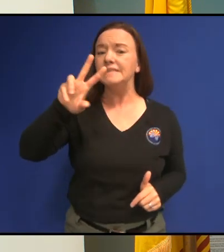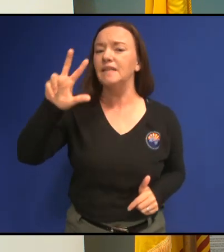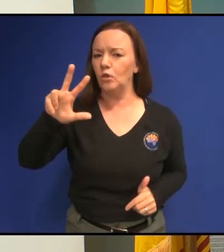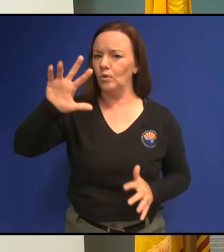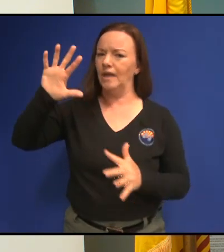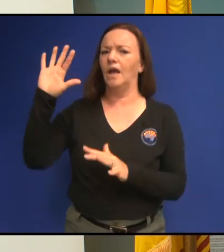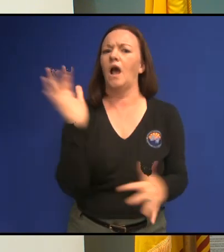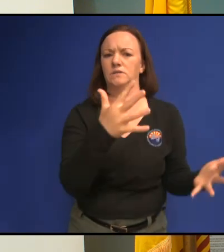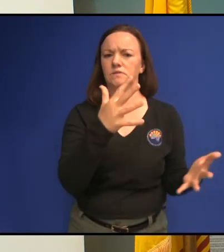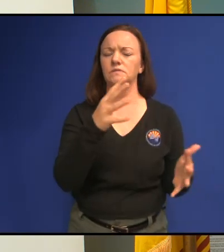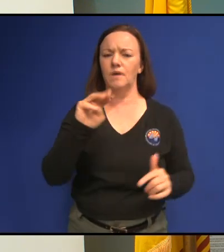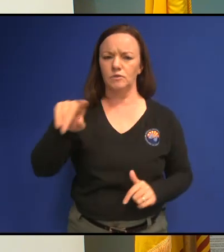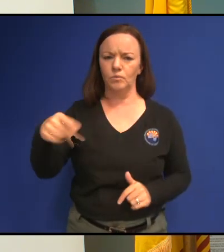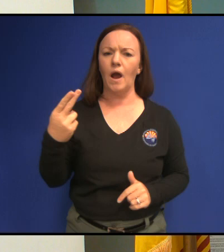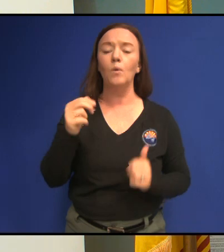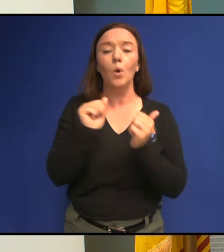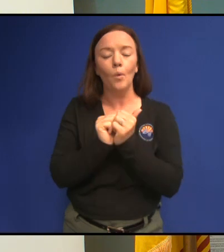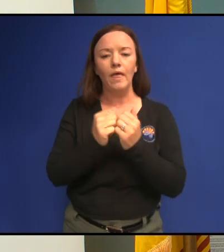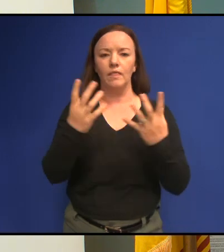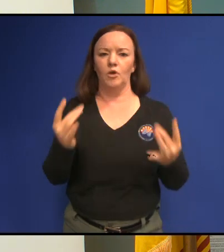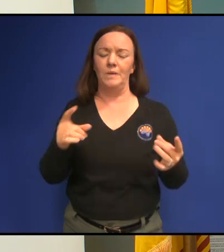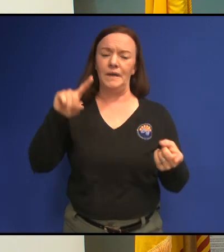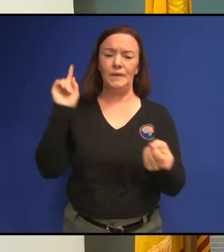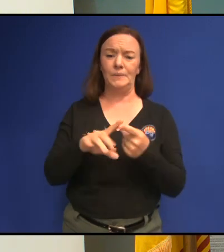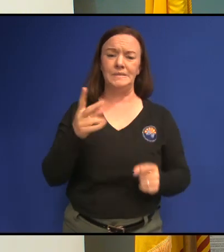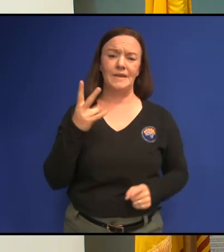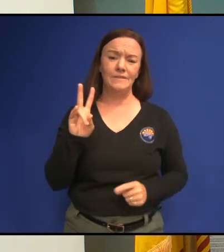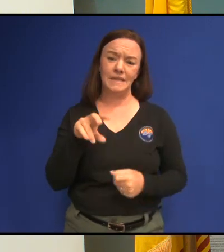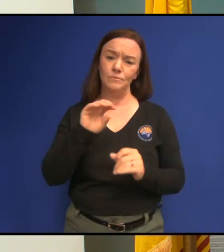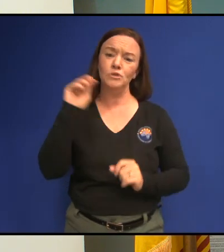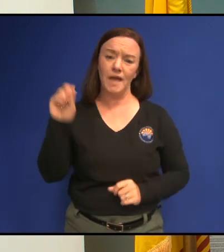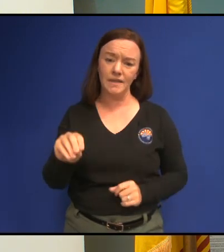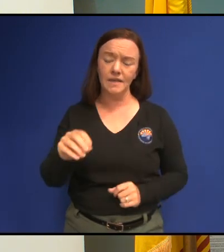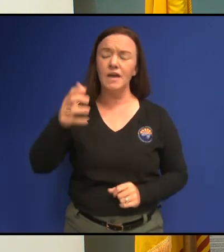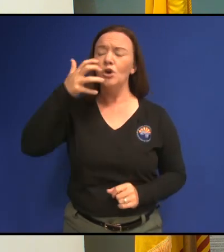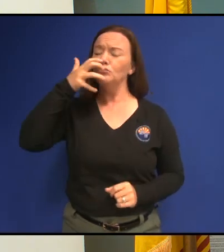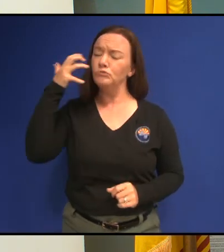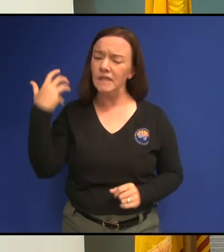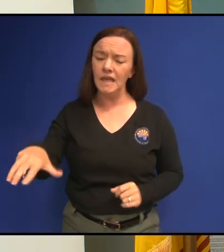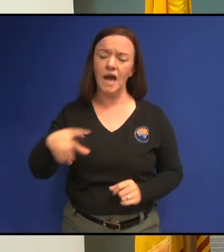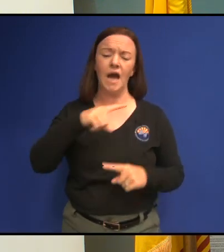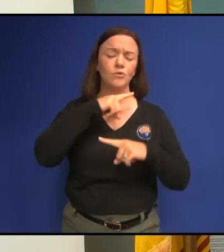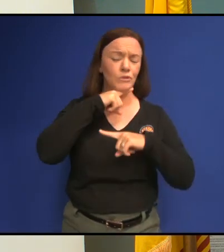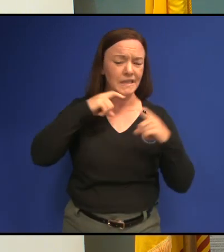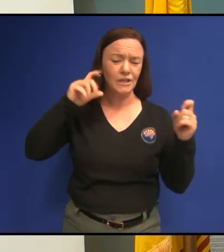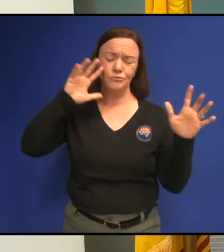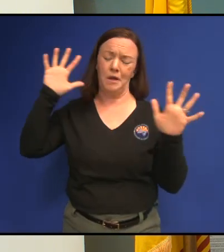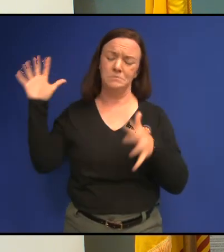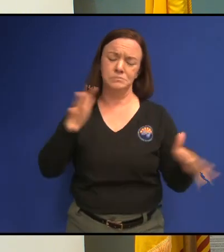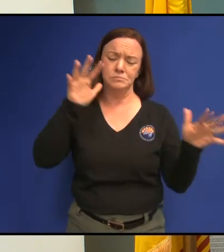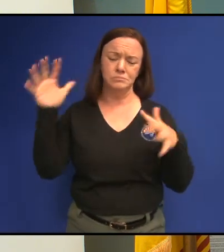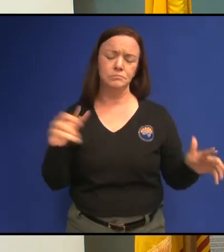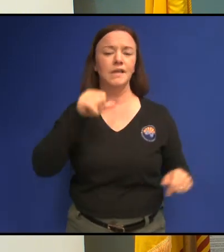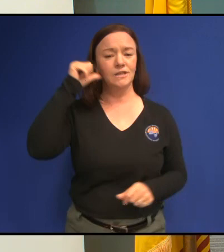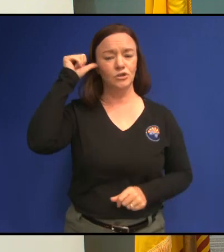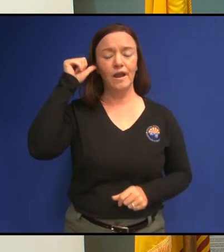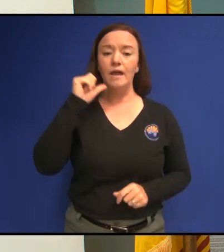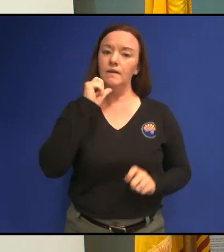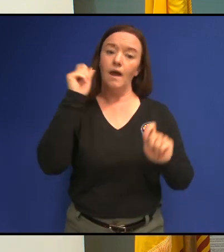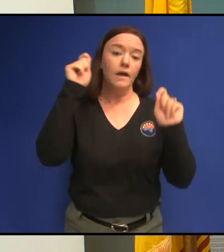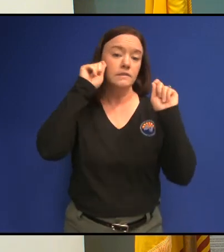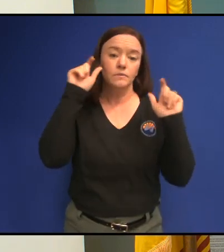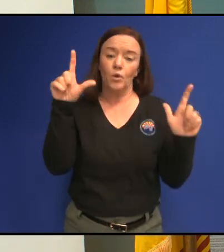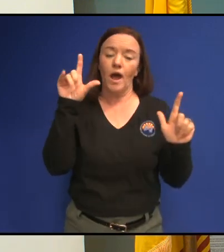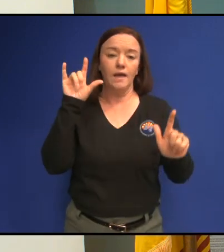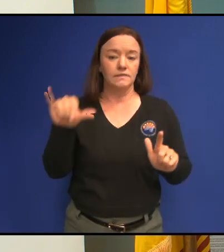hour up there with humidities down to 17%, so really hot, really dry, windy day yesterday. So it's no surprise that that